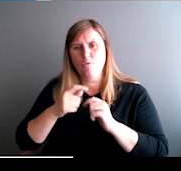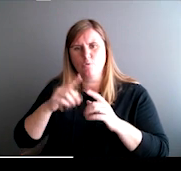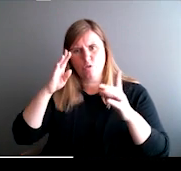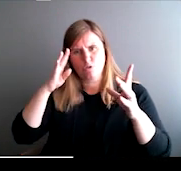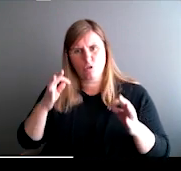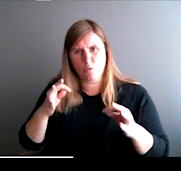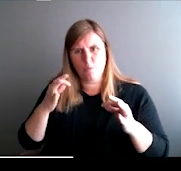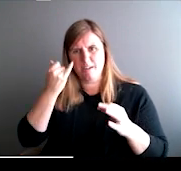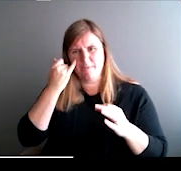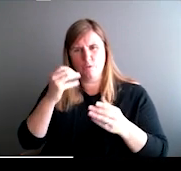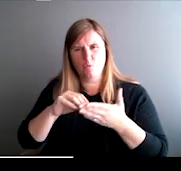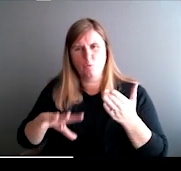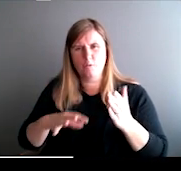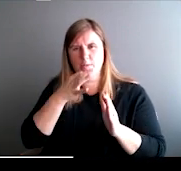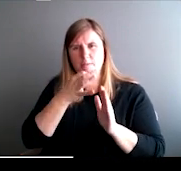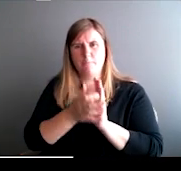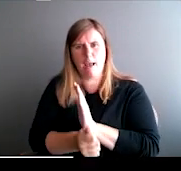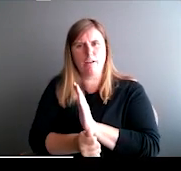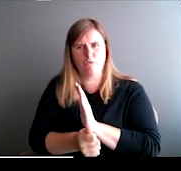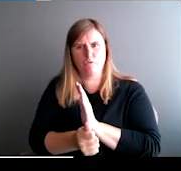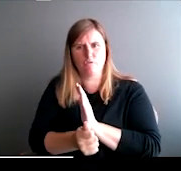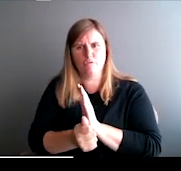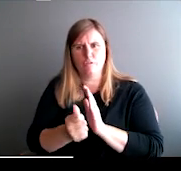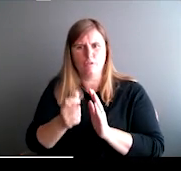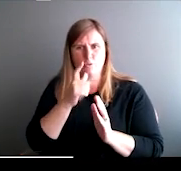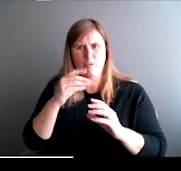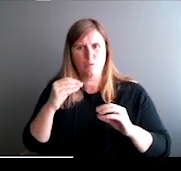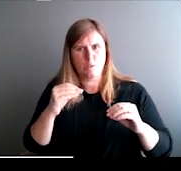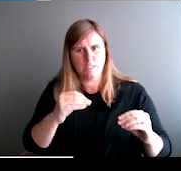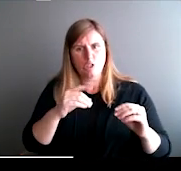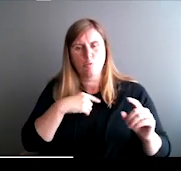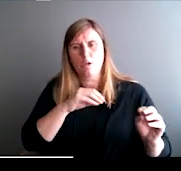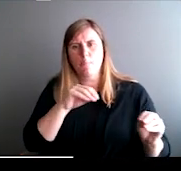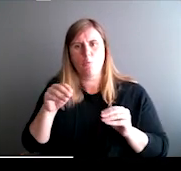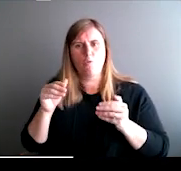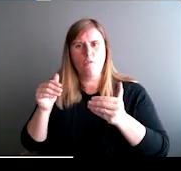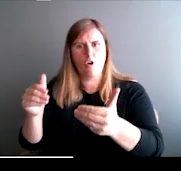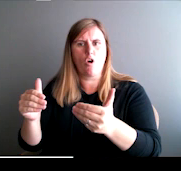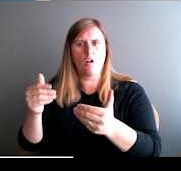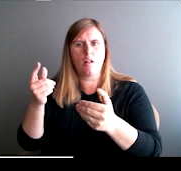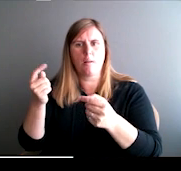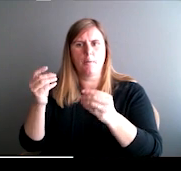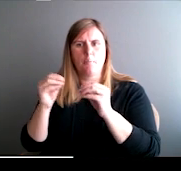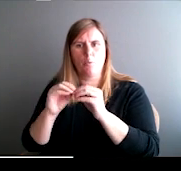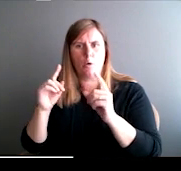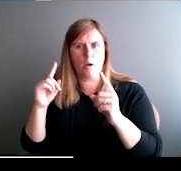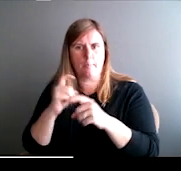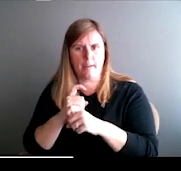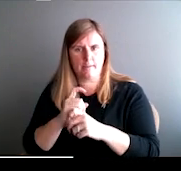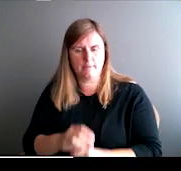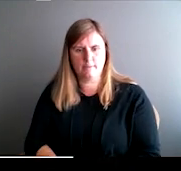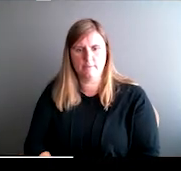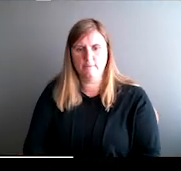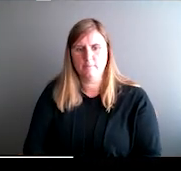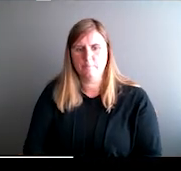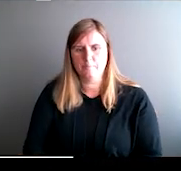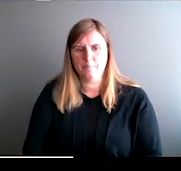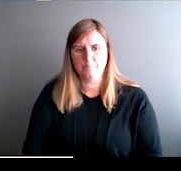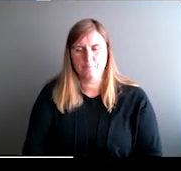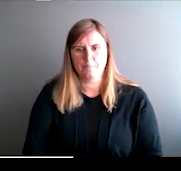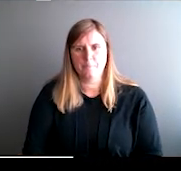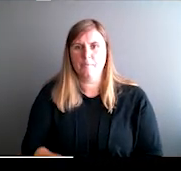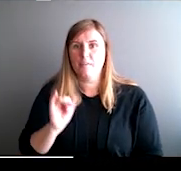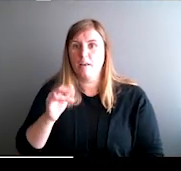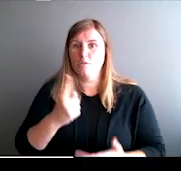that a student has mastered that skill. And you no longer need to teach it, but now you can move on to something perhaps a bit more complex. That's